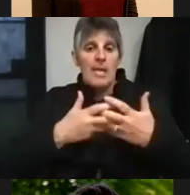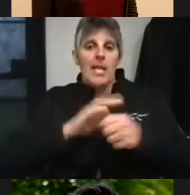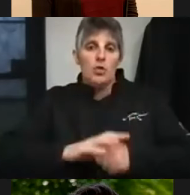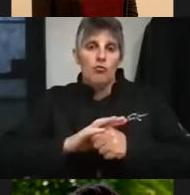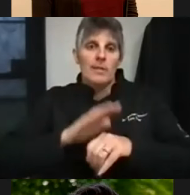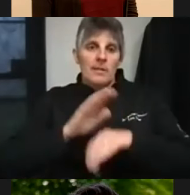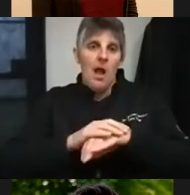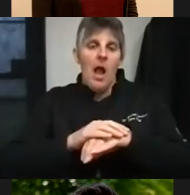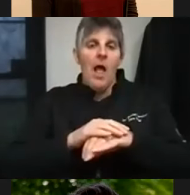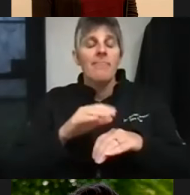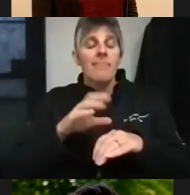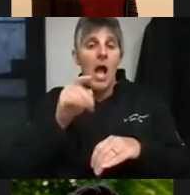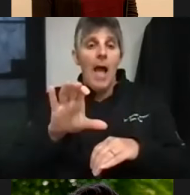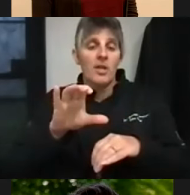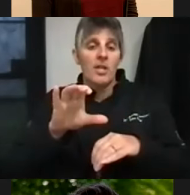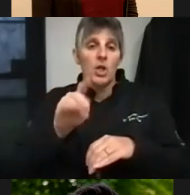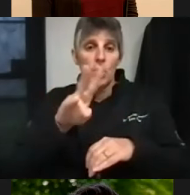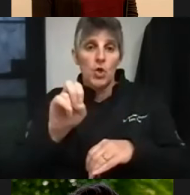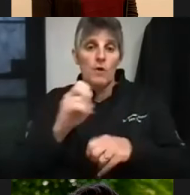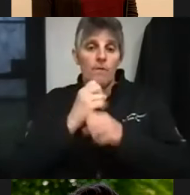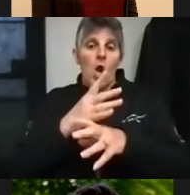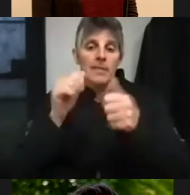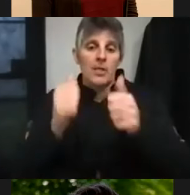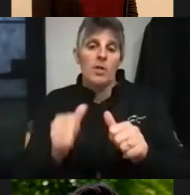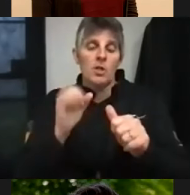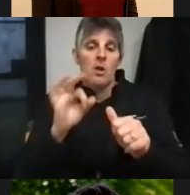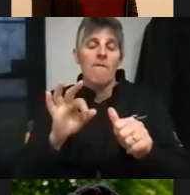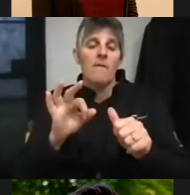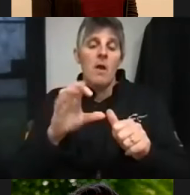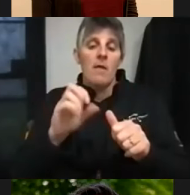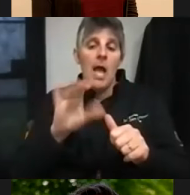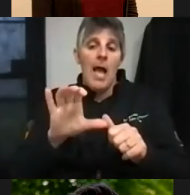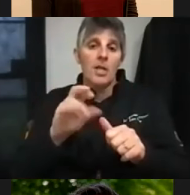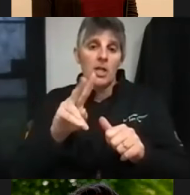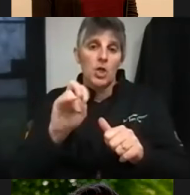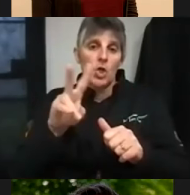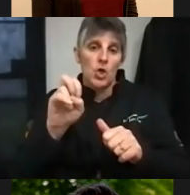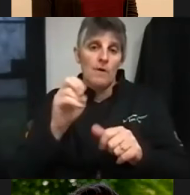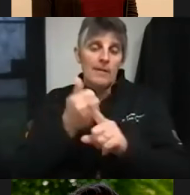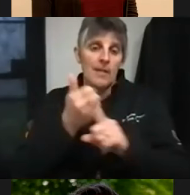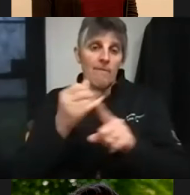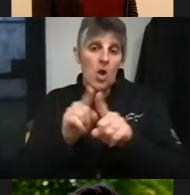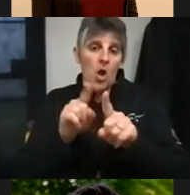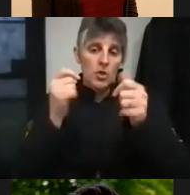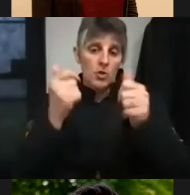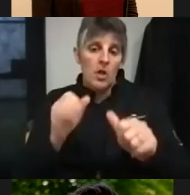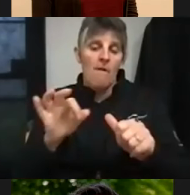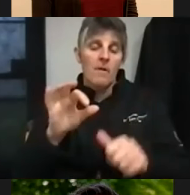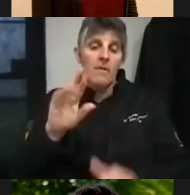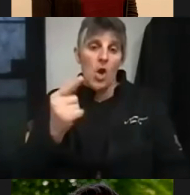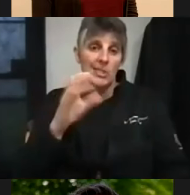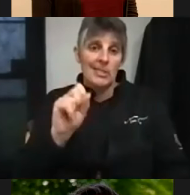the optic nerve, leading to the degeneration of the optic nerve and also the degeneration of the RGCs.